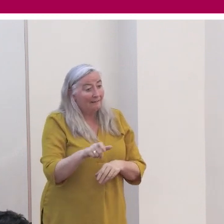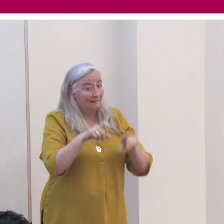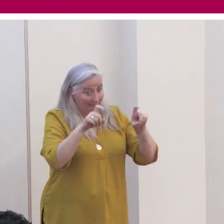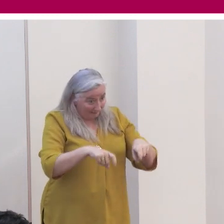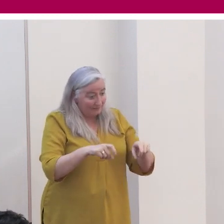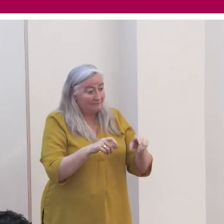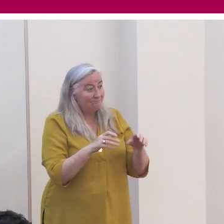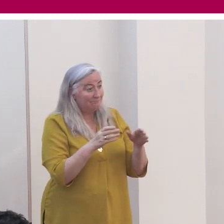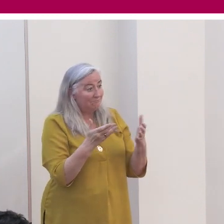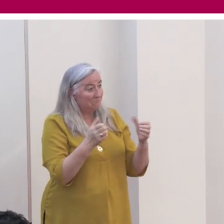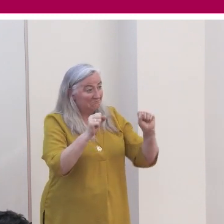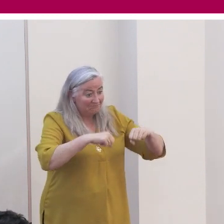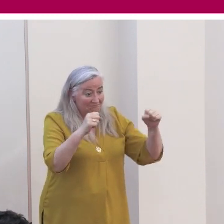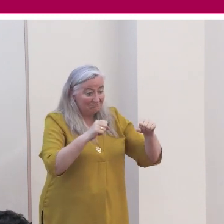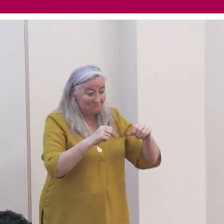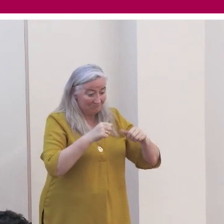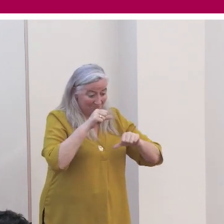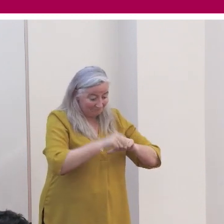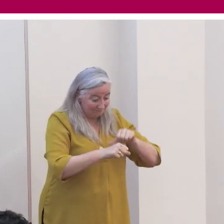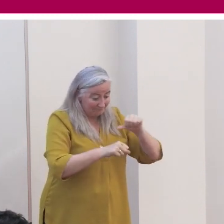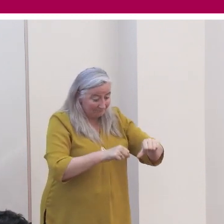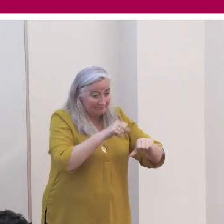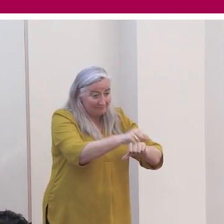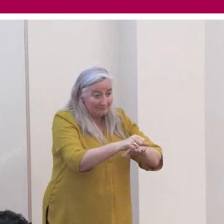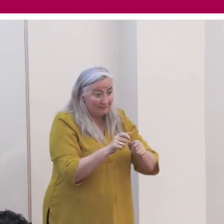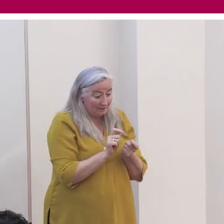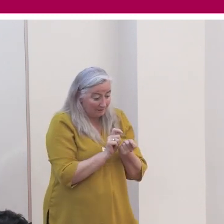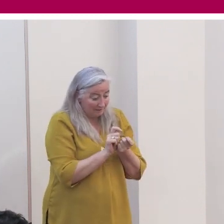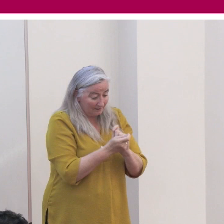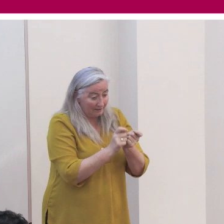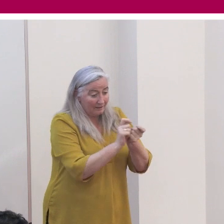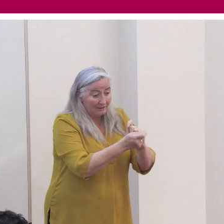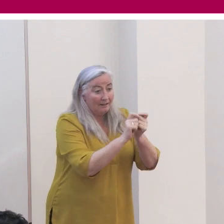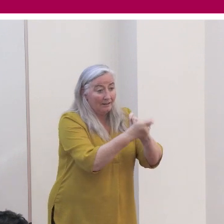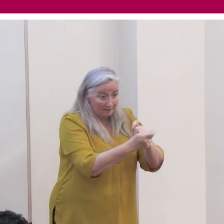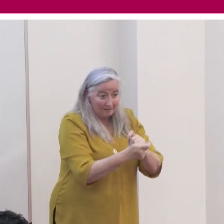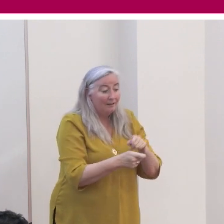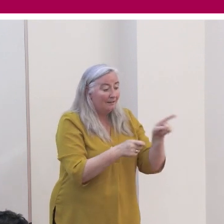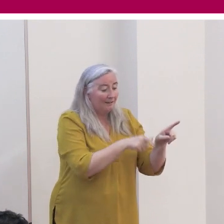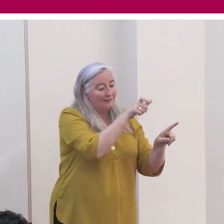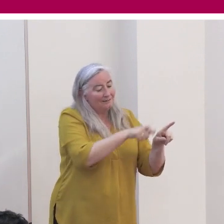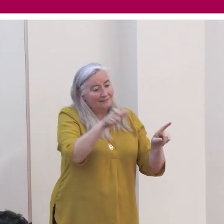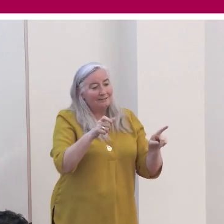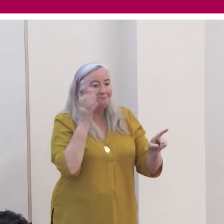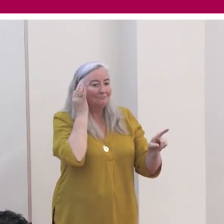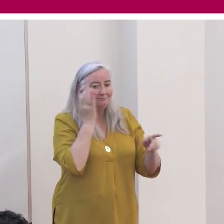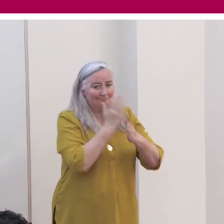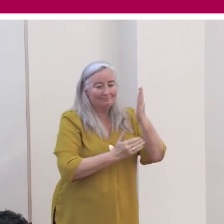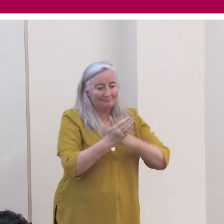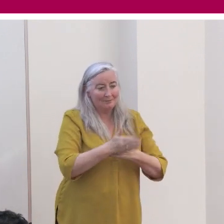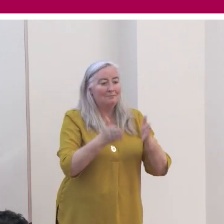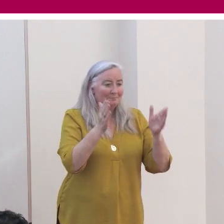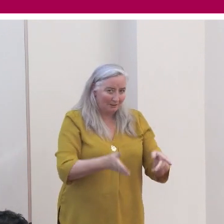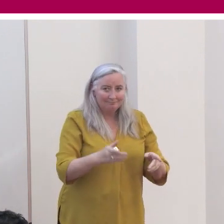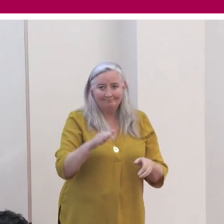women interviewed, there was only one case which we found that procedural accommodations were consistently